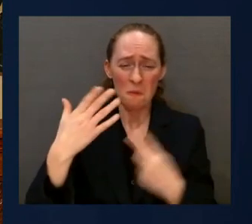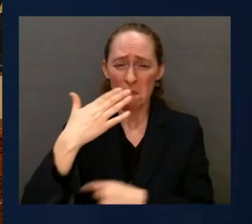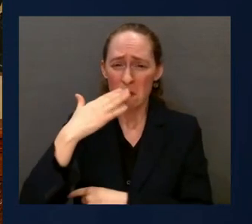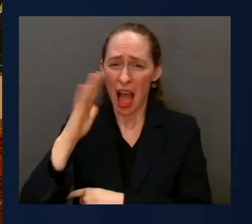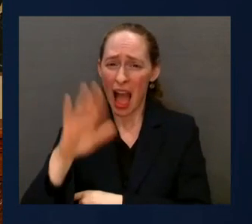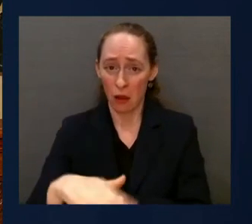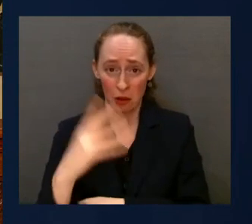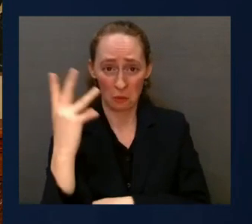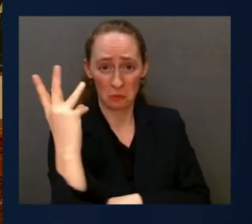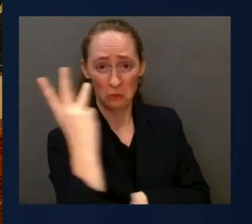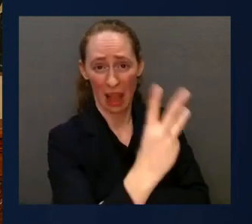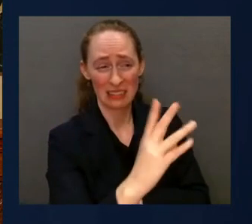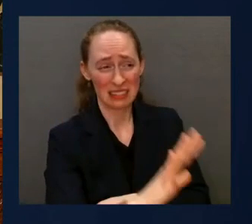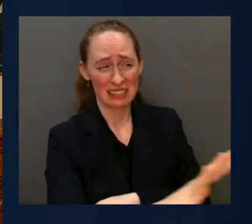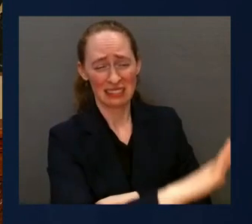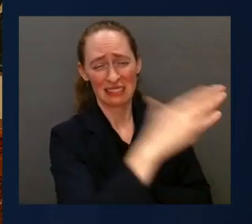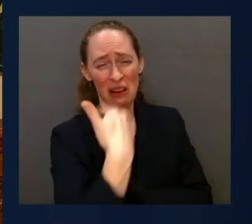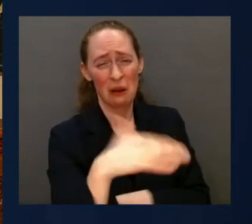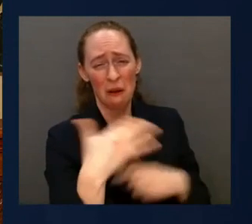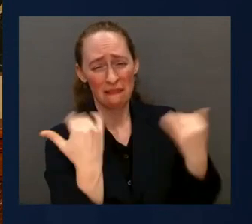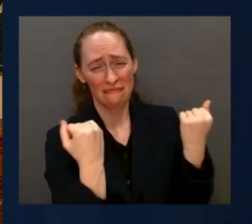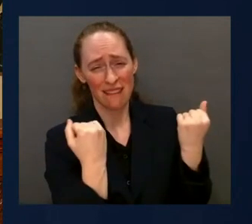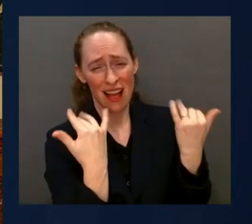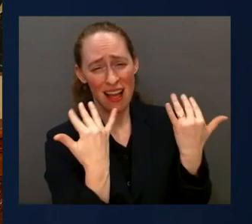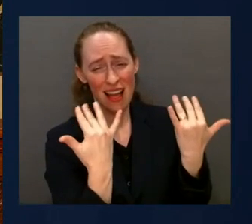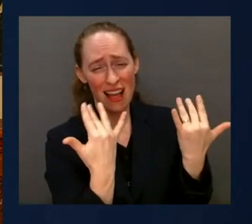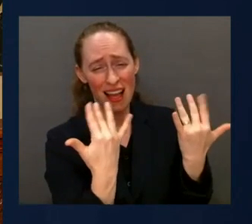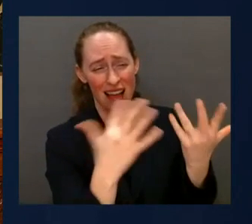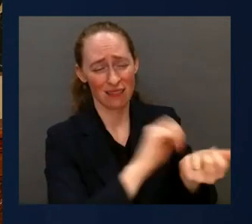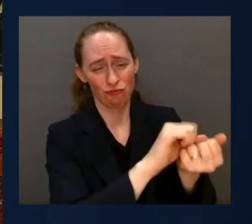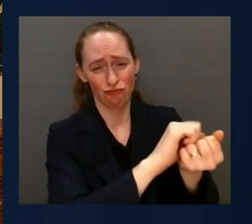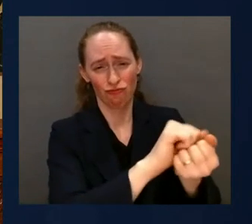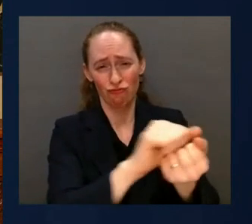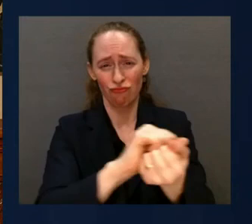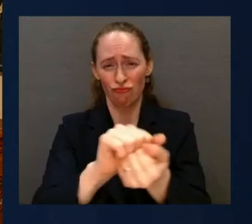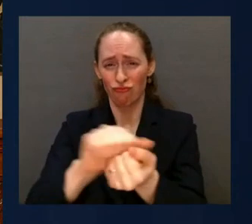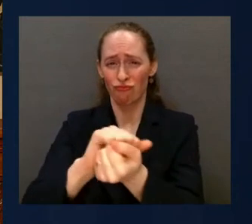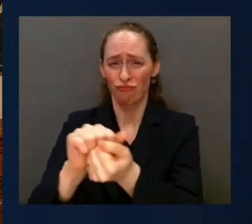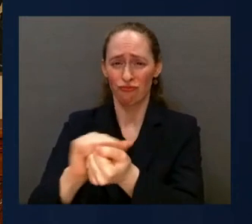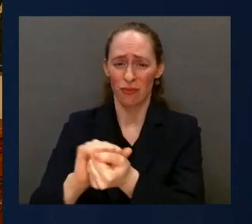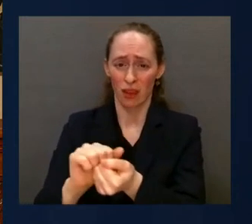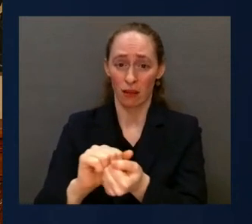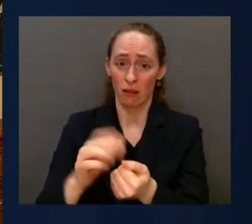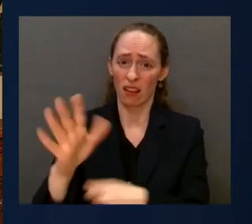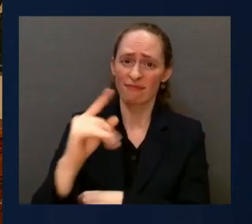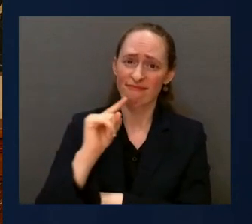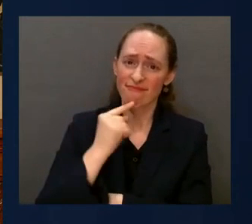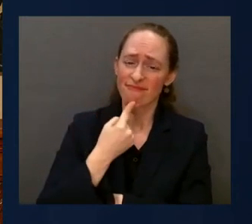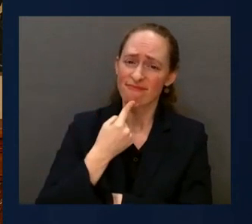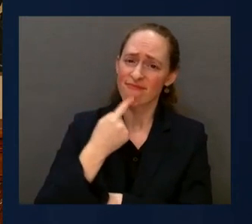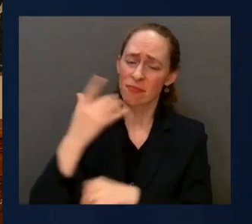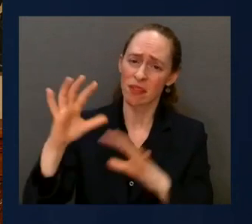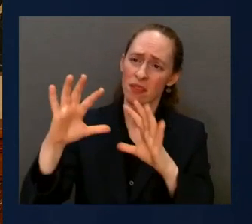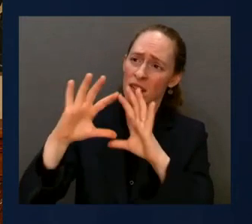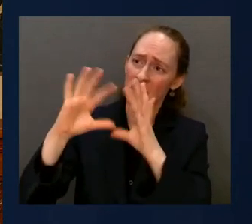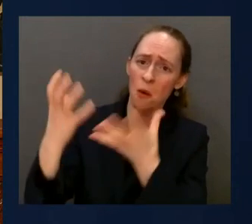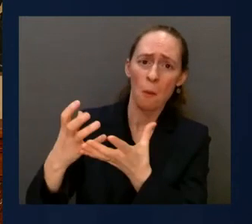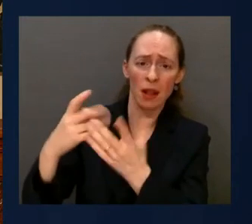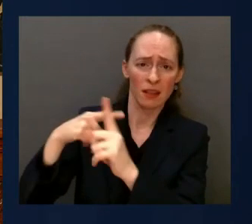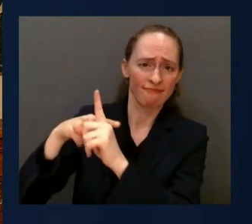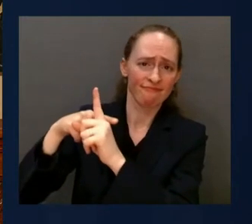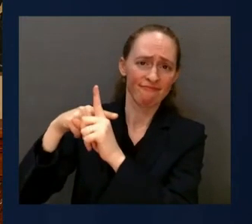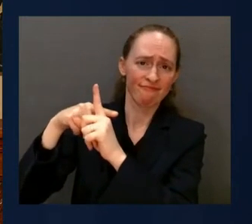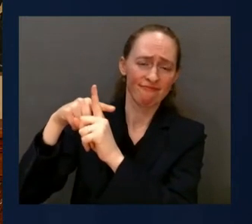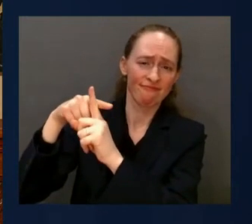warming? Not a problem. In addition to emergency recovery, from Puerto Rico to Florida to Idaho, we're rebuilding for the long